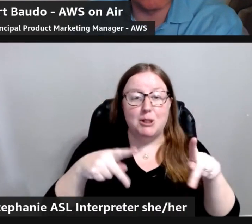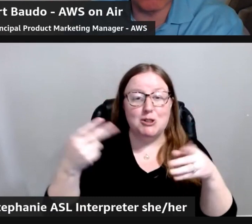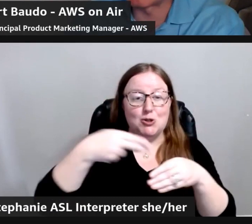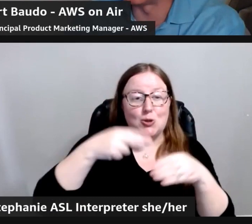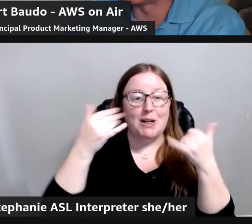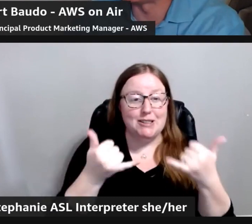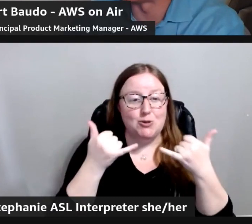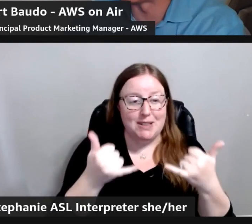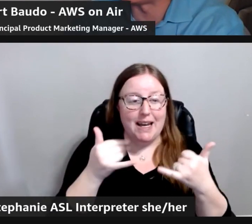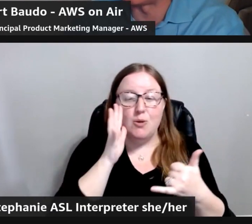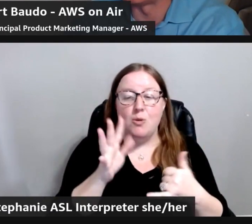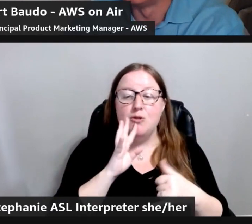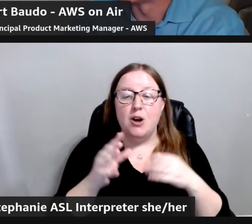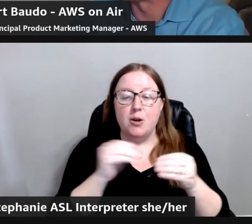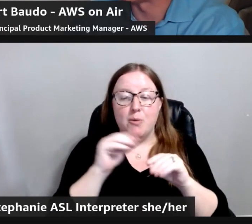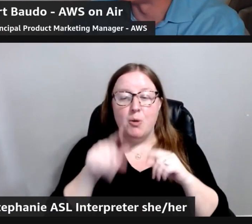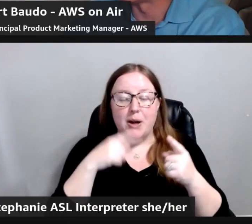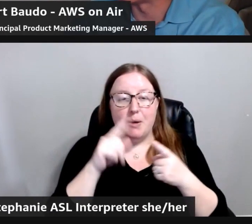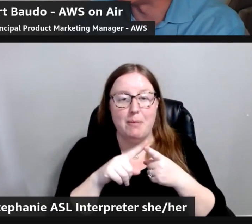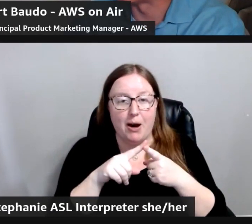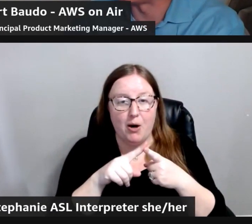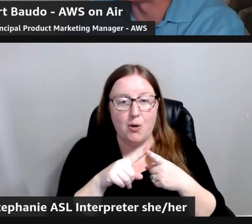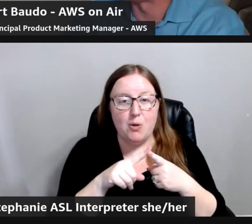we're going to talk a little bit more about,